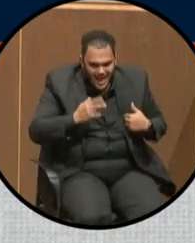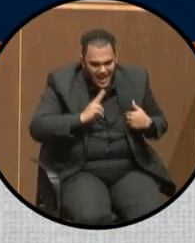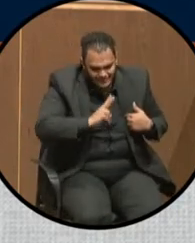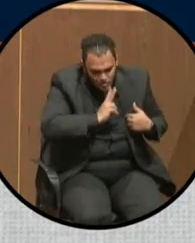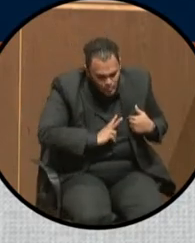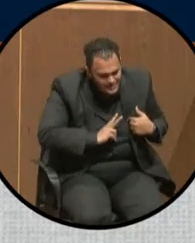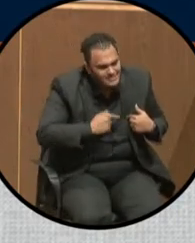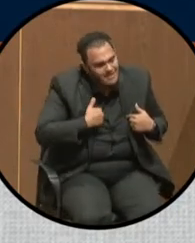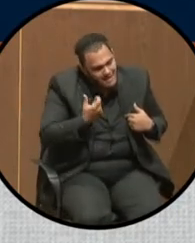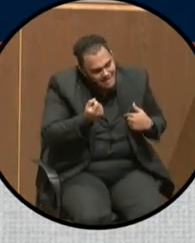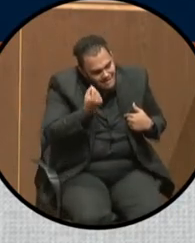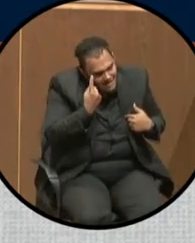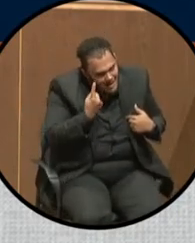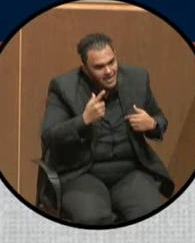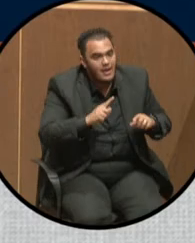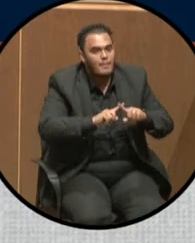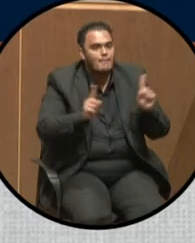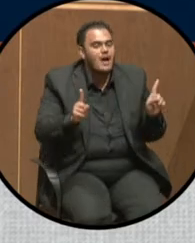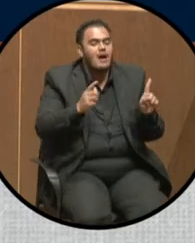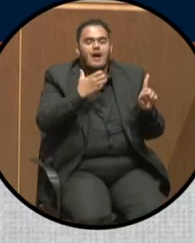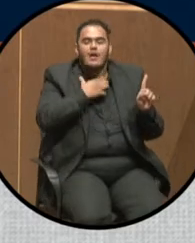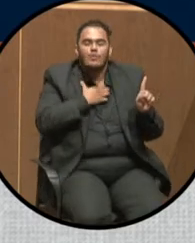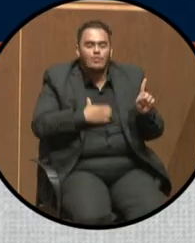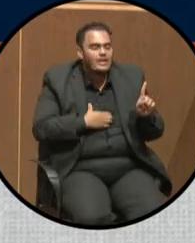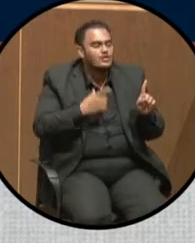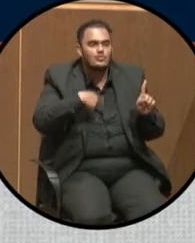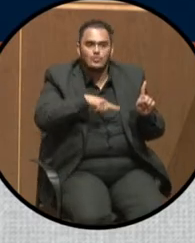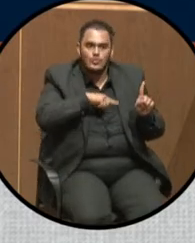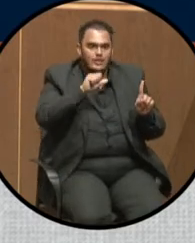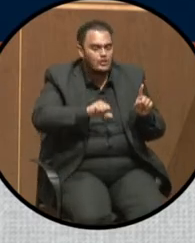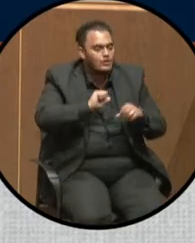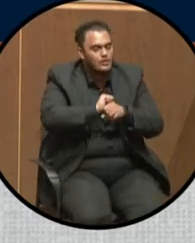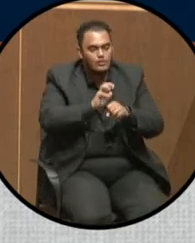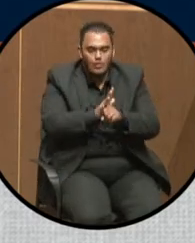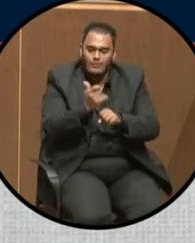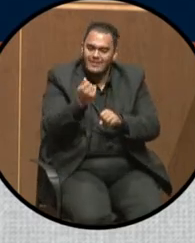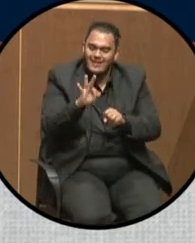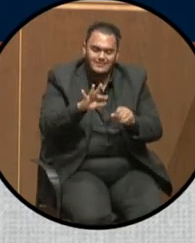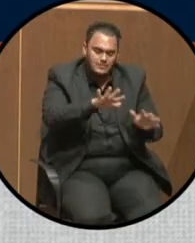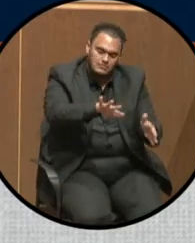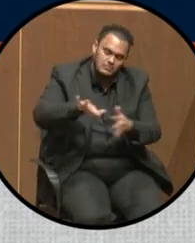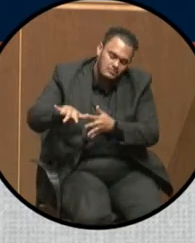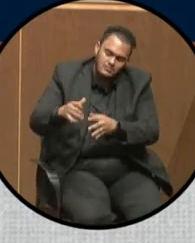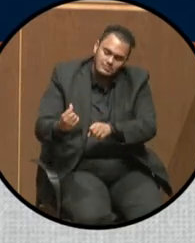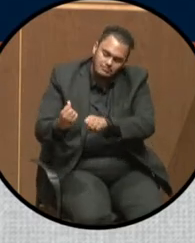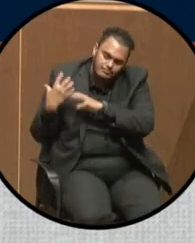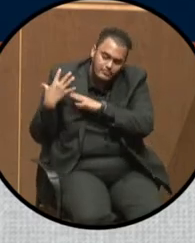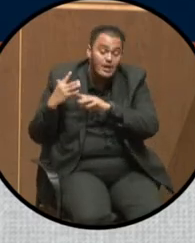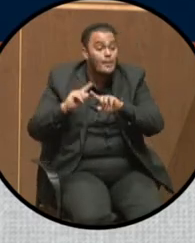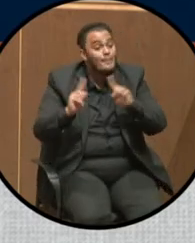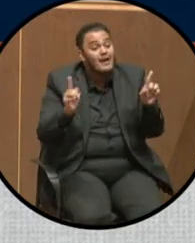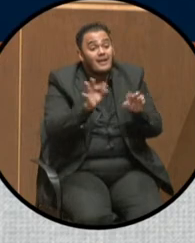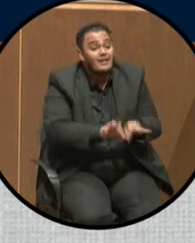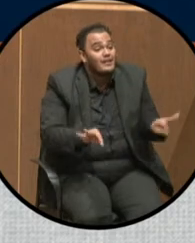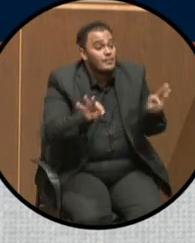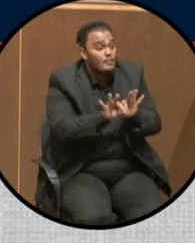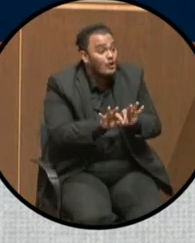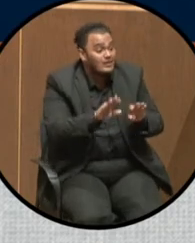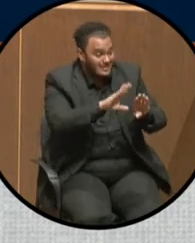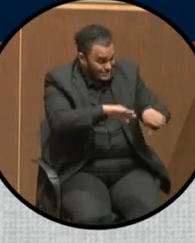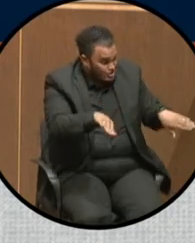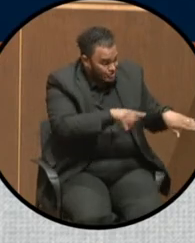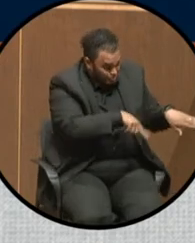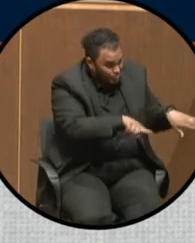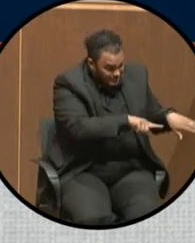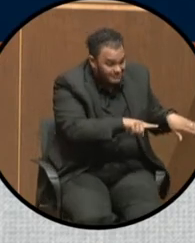get it. I wish we didn't have to deal with COVID-19, but I also think it's important to recognize that children have lost family members to